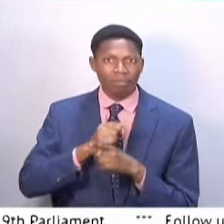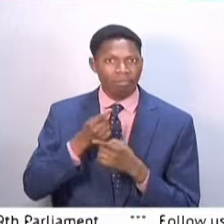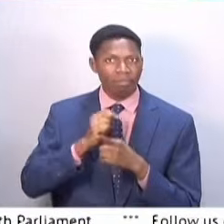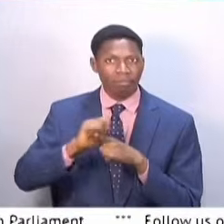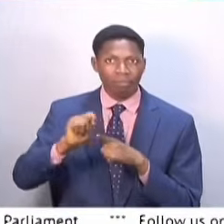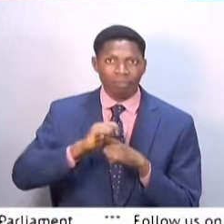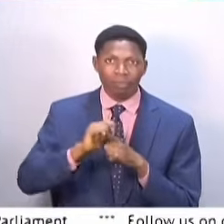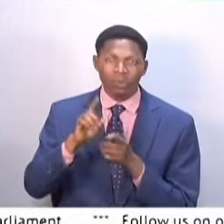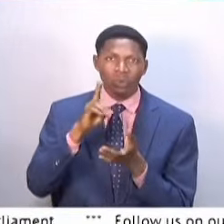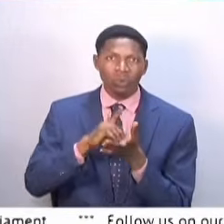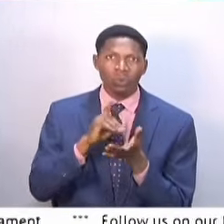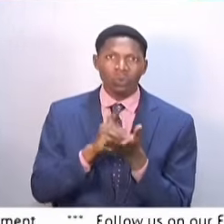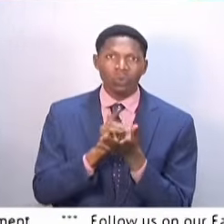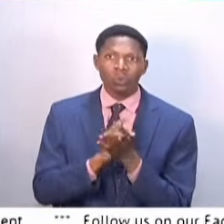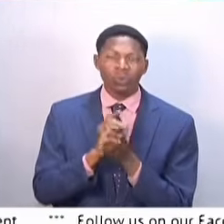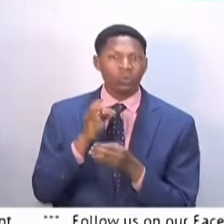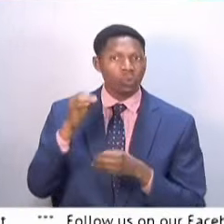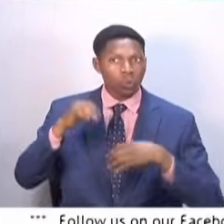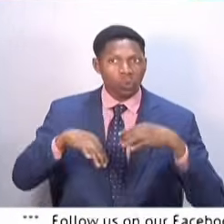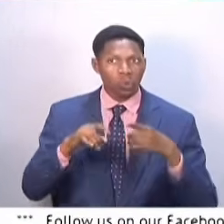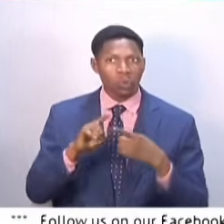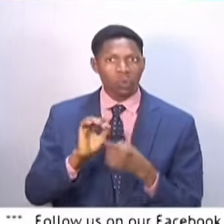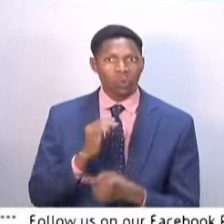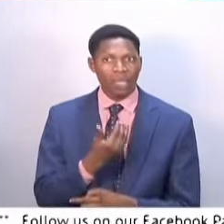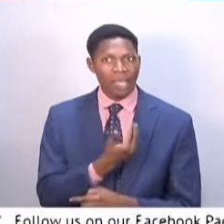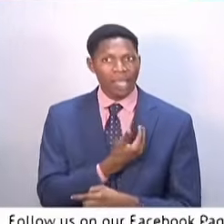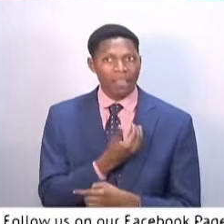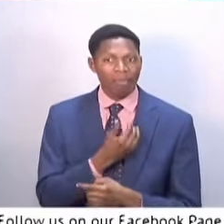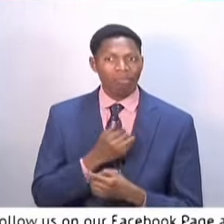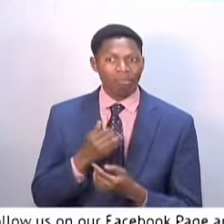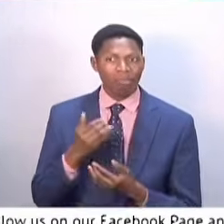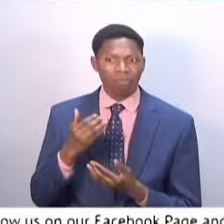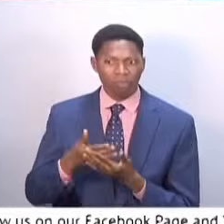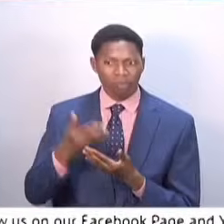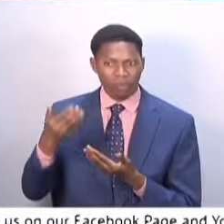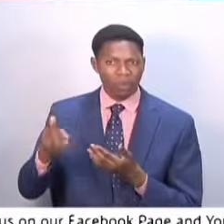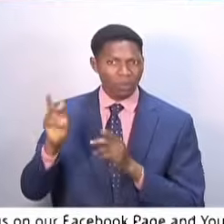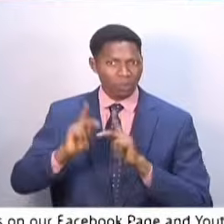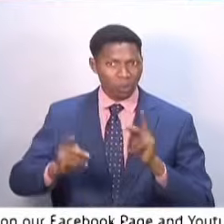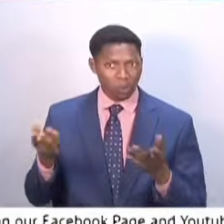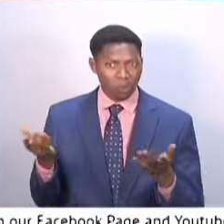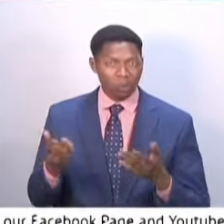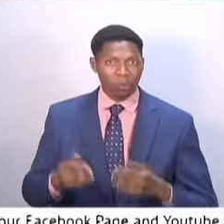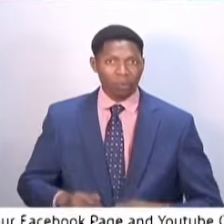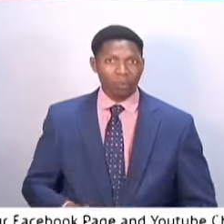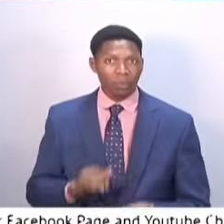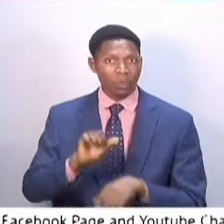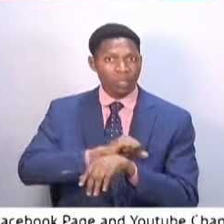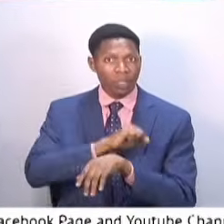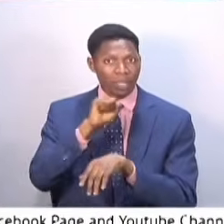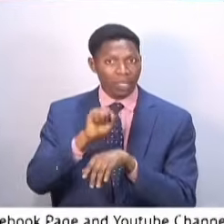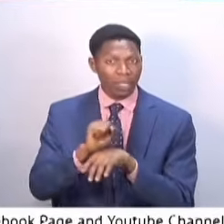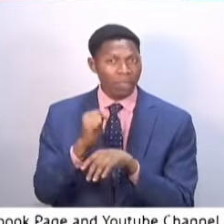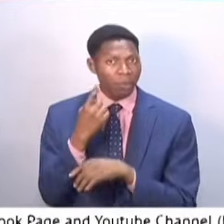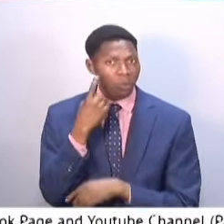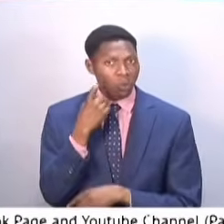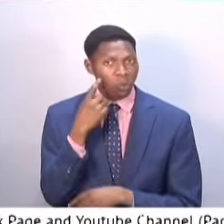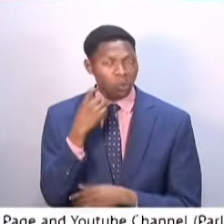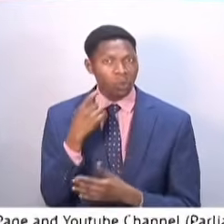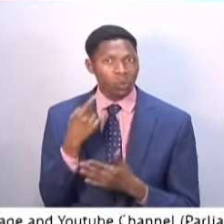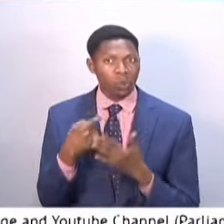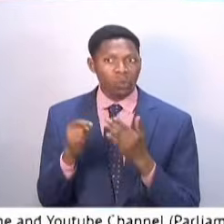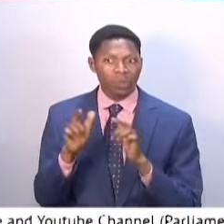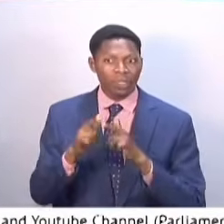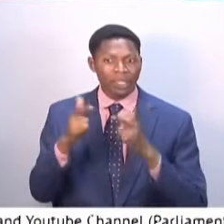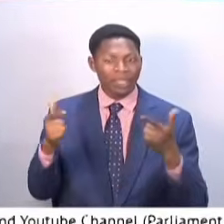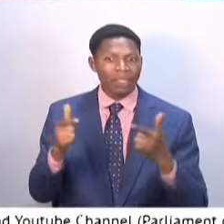doctors to contribute without compromising patient safety. Singapore recently